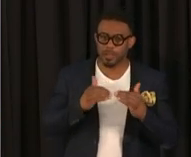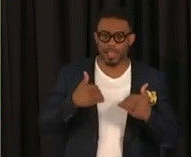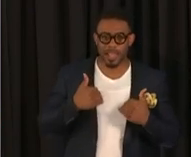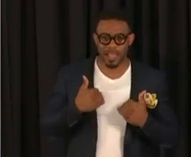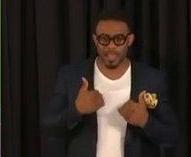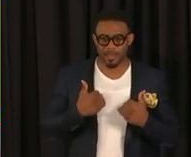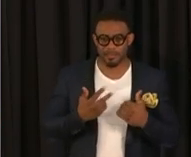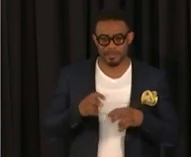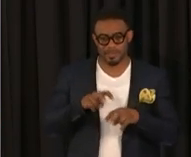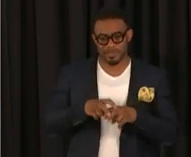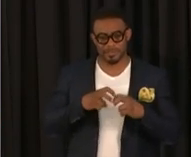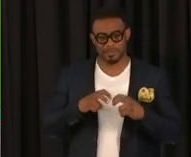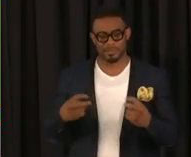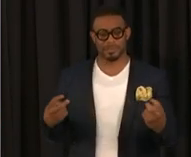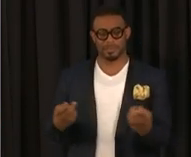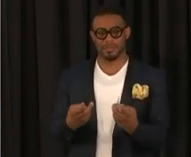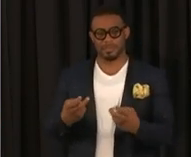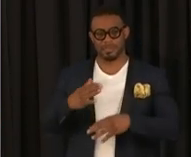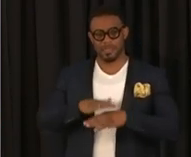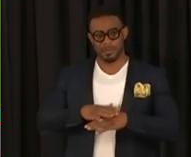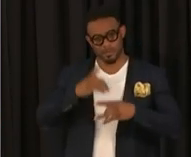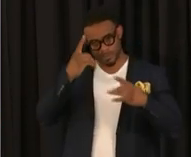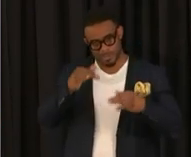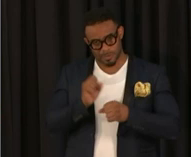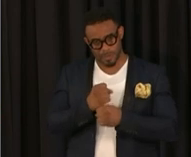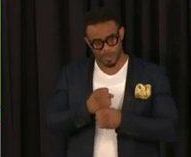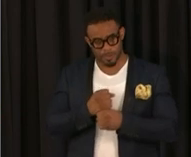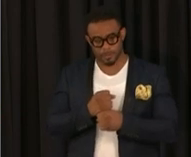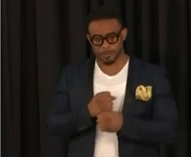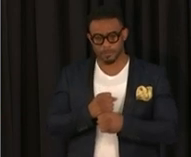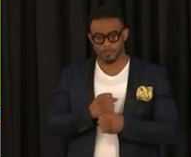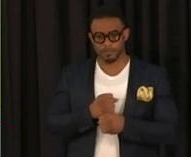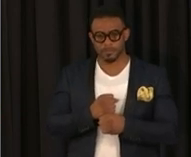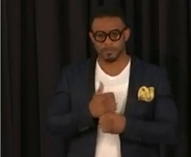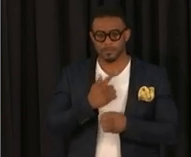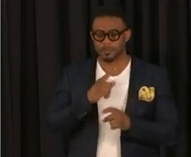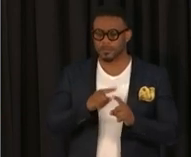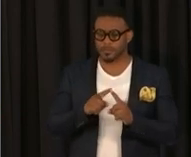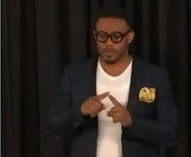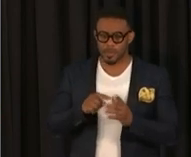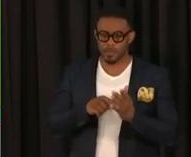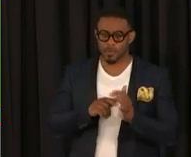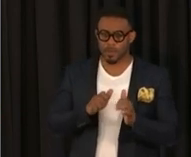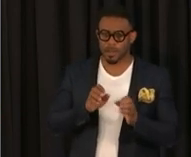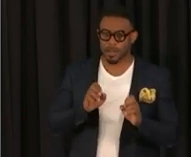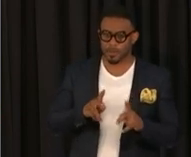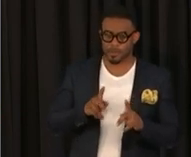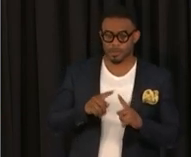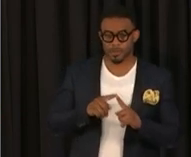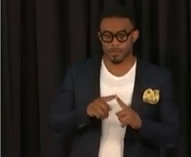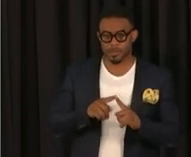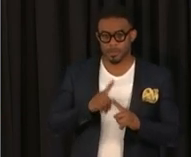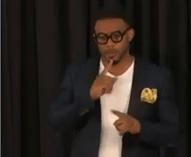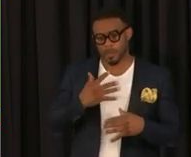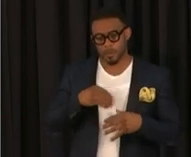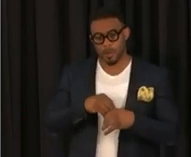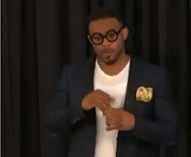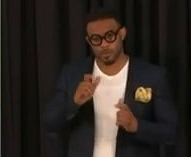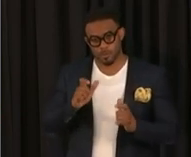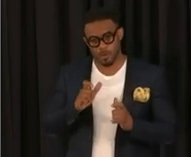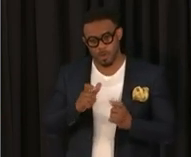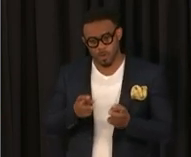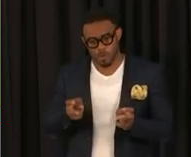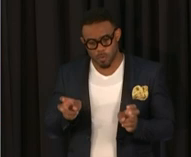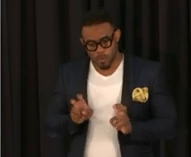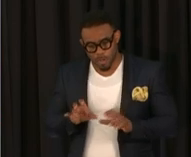communities having a seat at the table as it relates to clean energy jobs and economic opportunities, and was also afforded the opportunity to be part of a